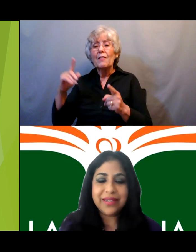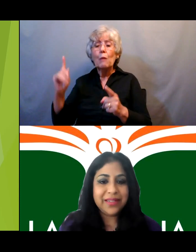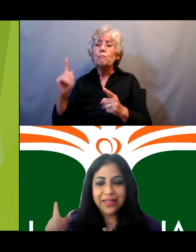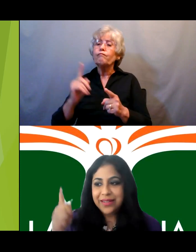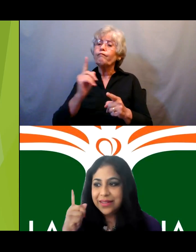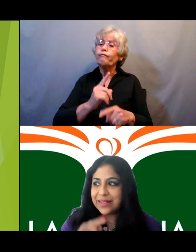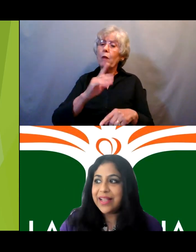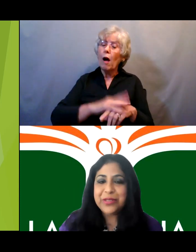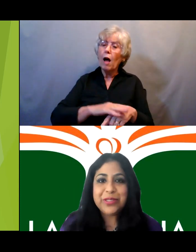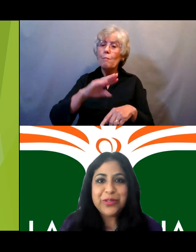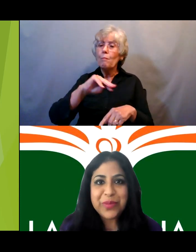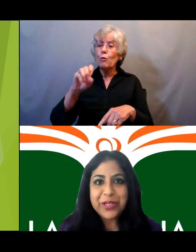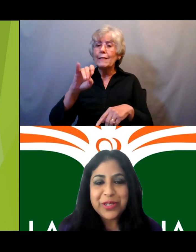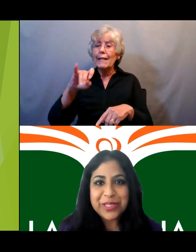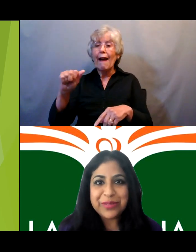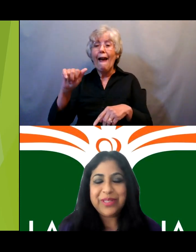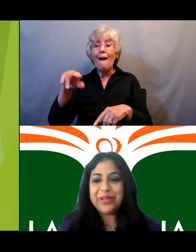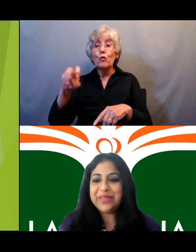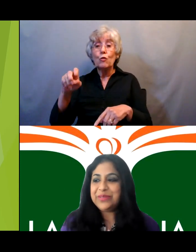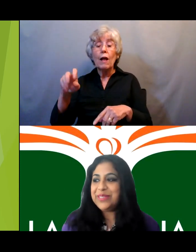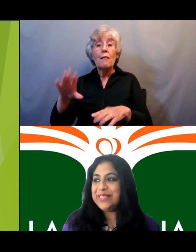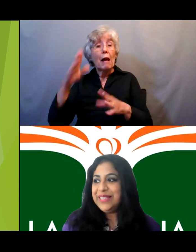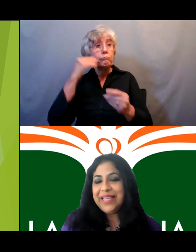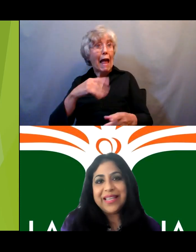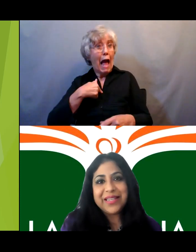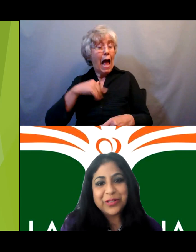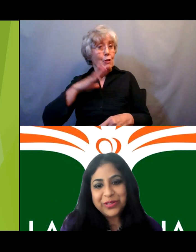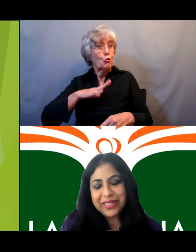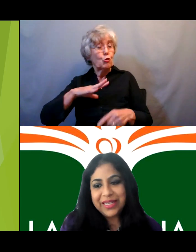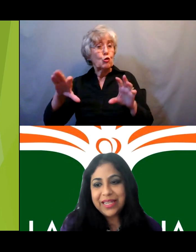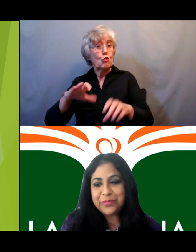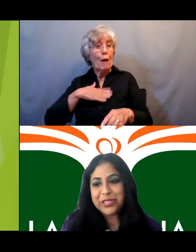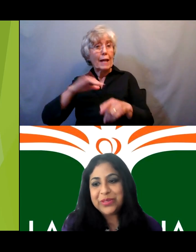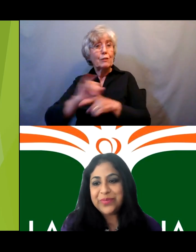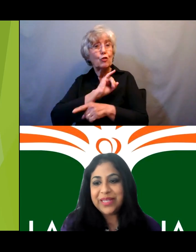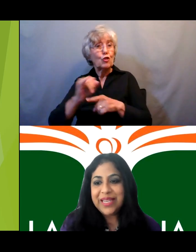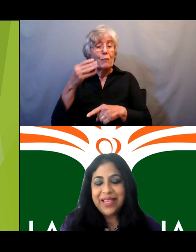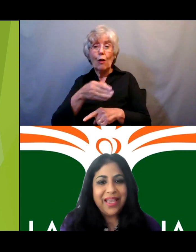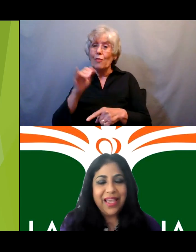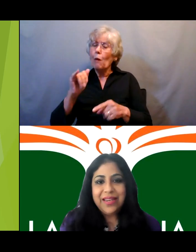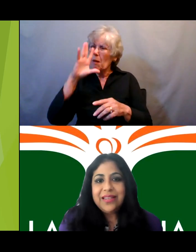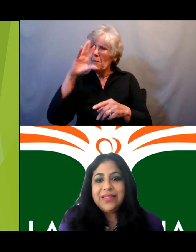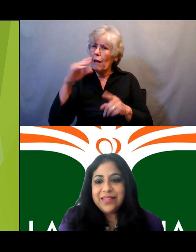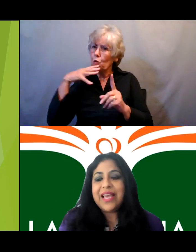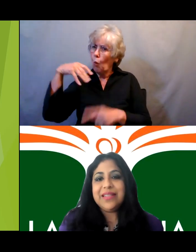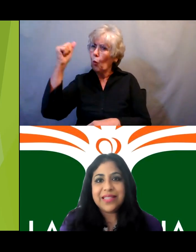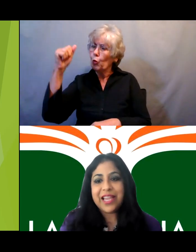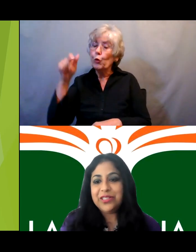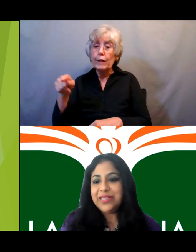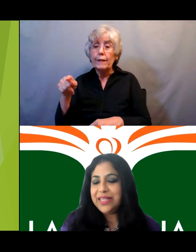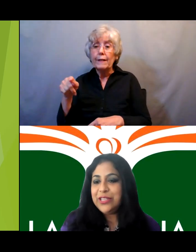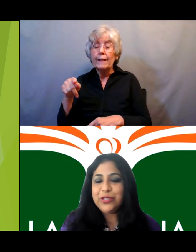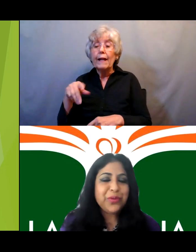and said, I used to do my internship there. And this was an elderly gentleman. And that